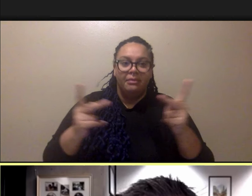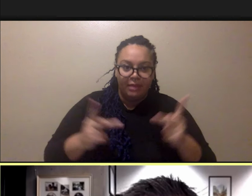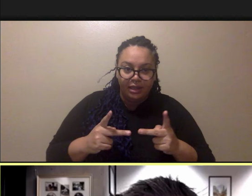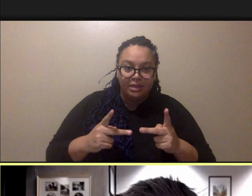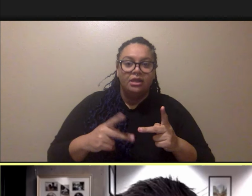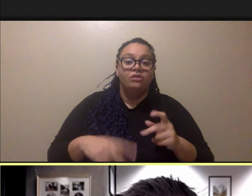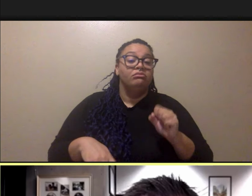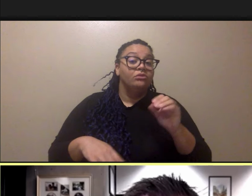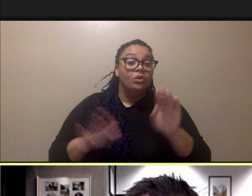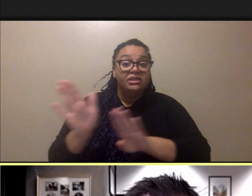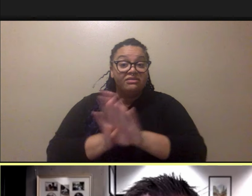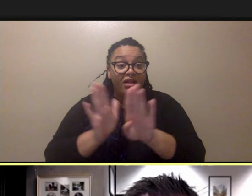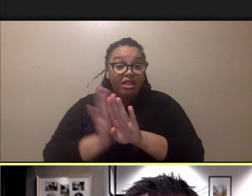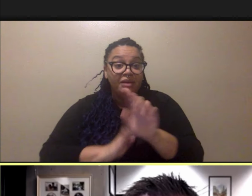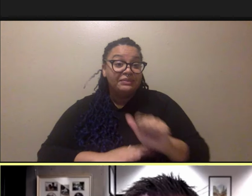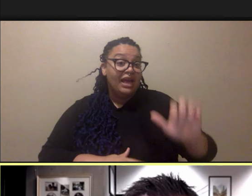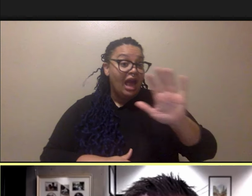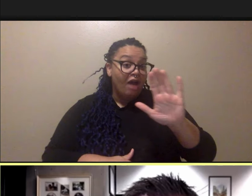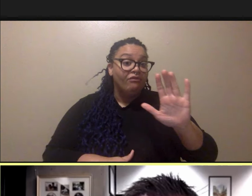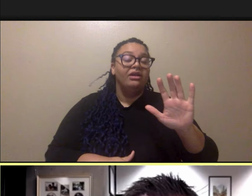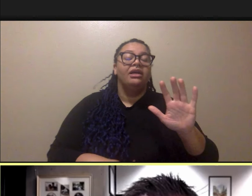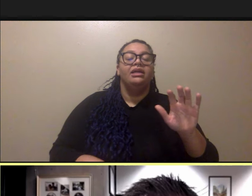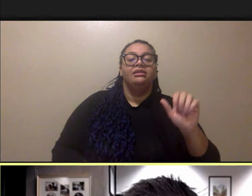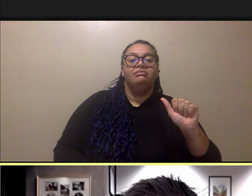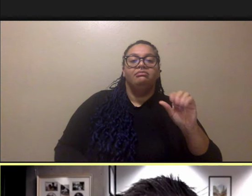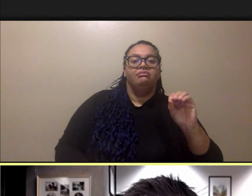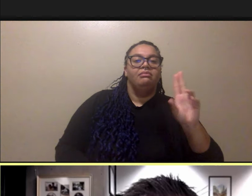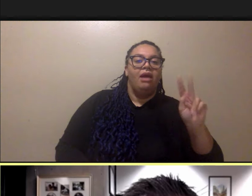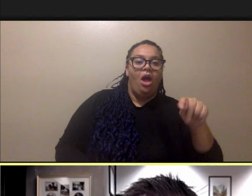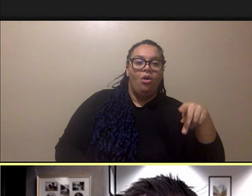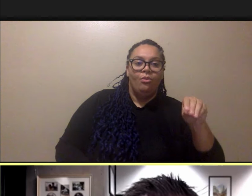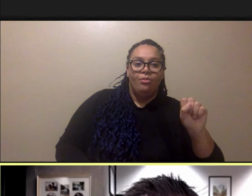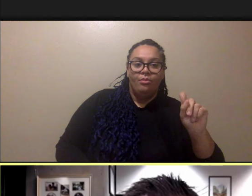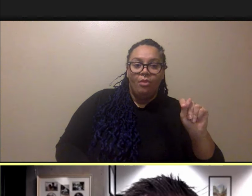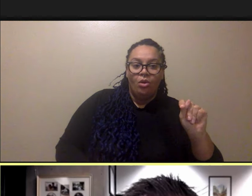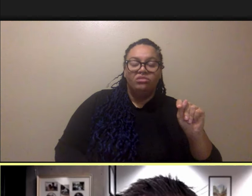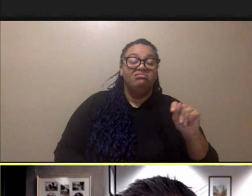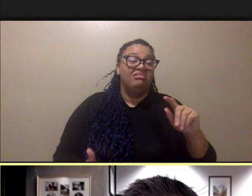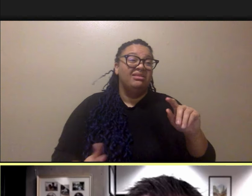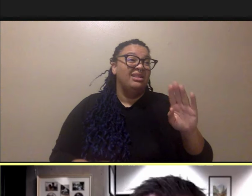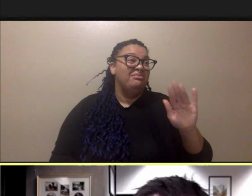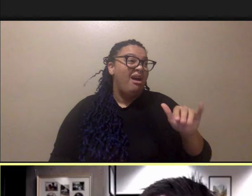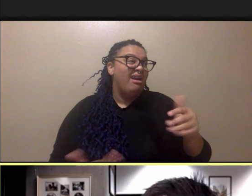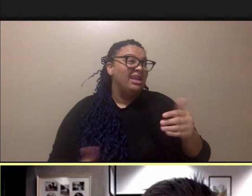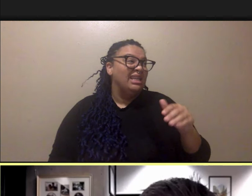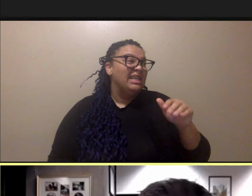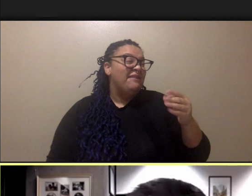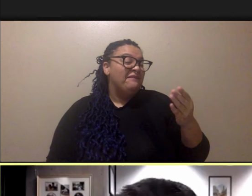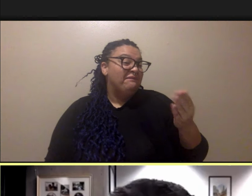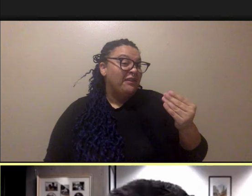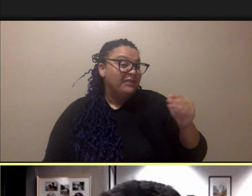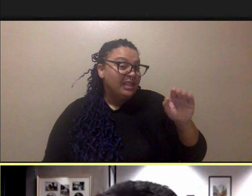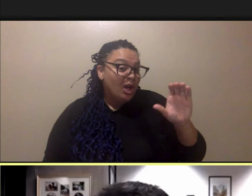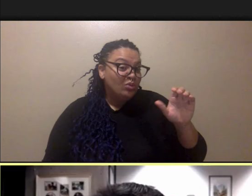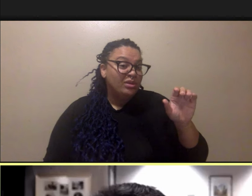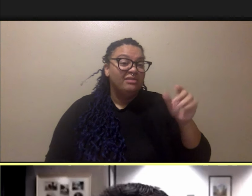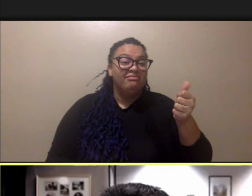African outposts by the 1500s, and Spain had been the first to have a successful